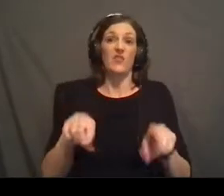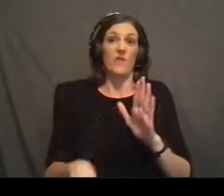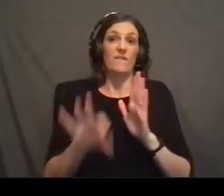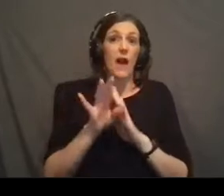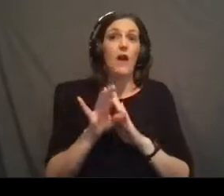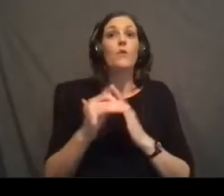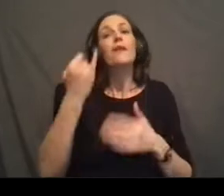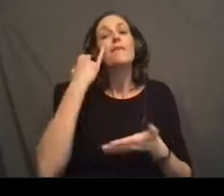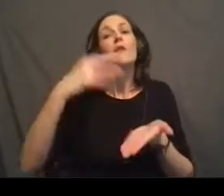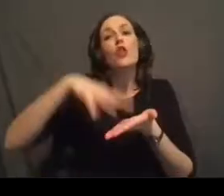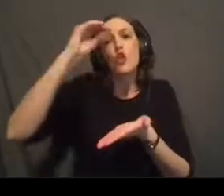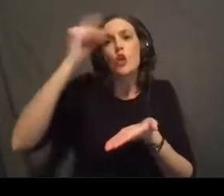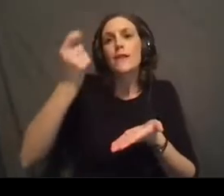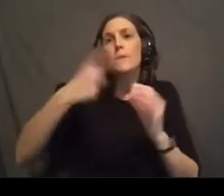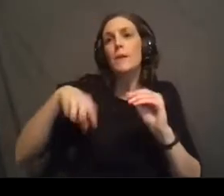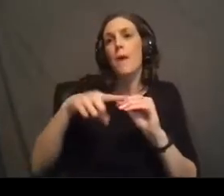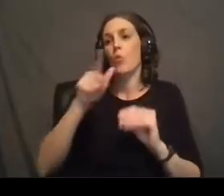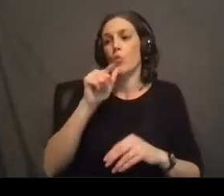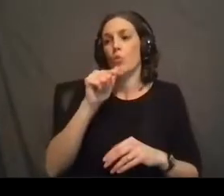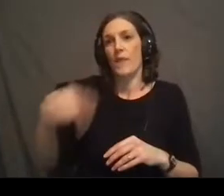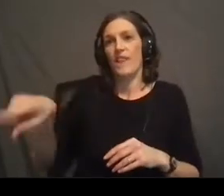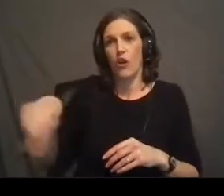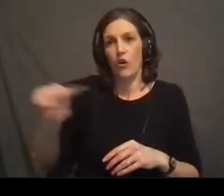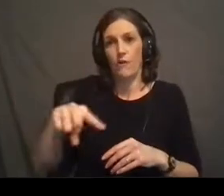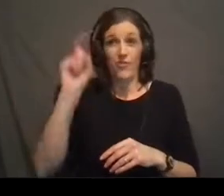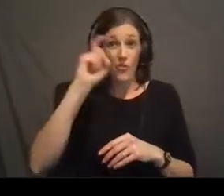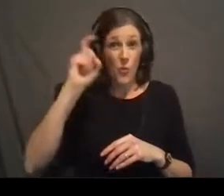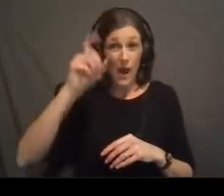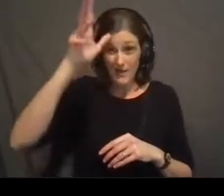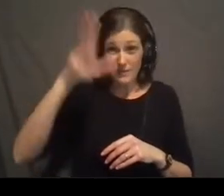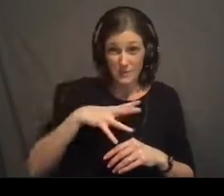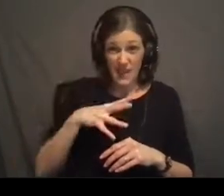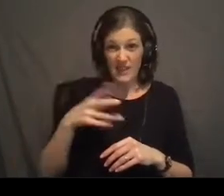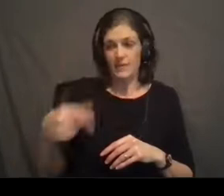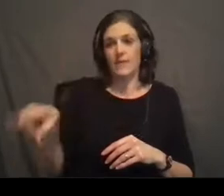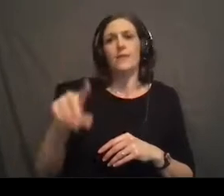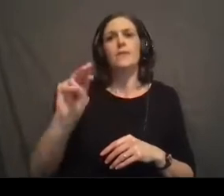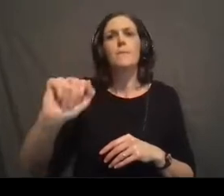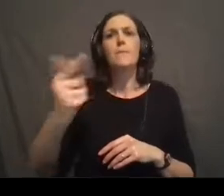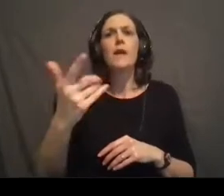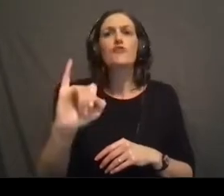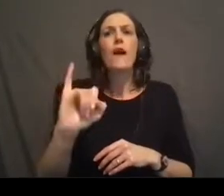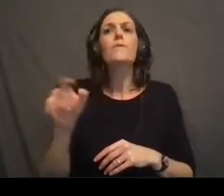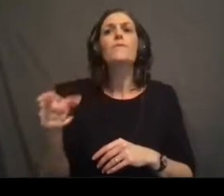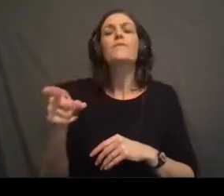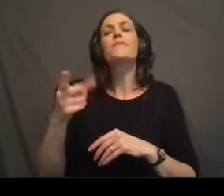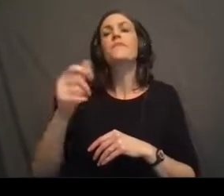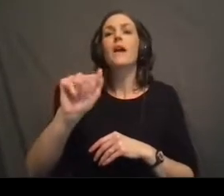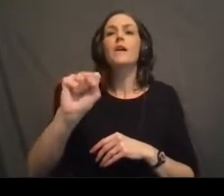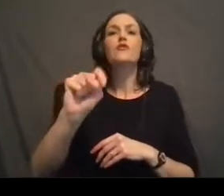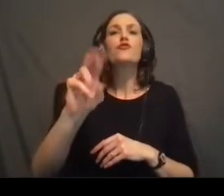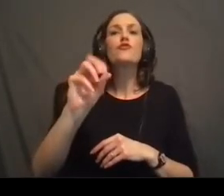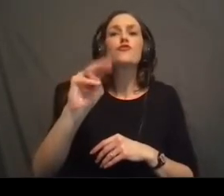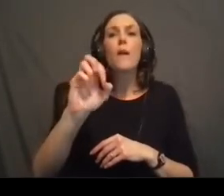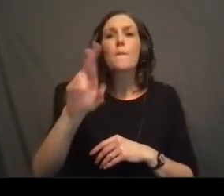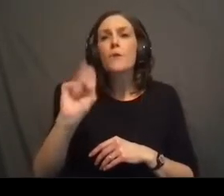we learned a little bit about who they are. You see, the wise men, these magi, they were the astronomers. They were the philosophers